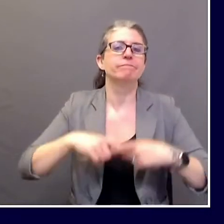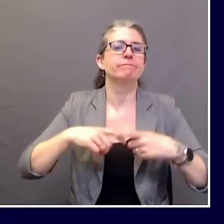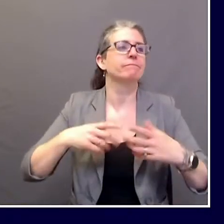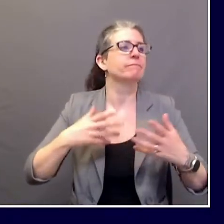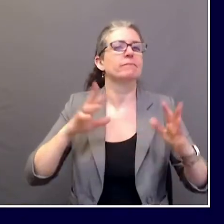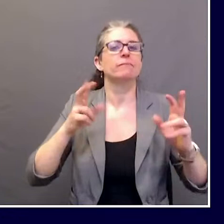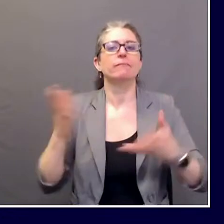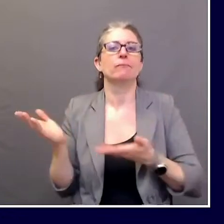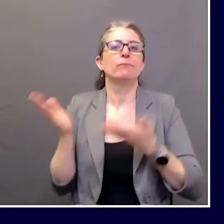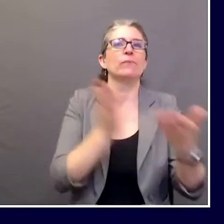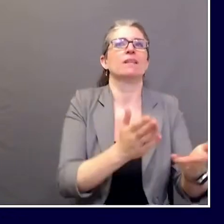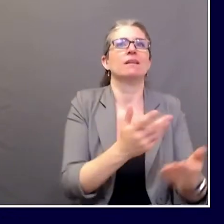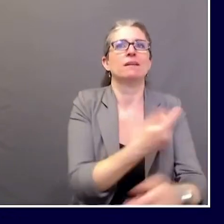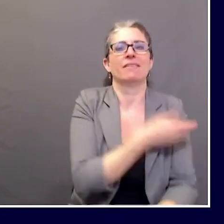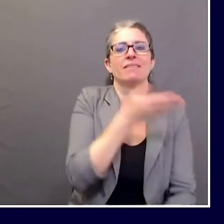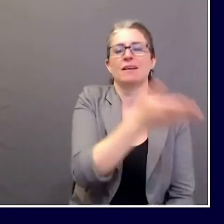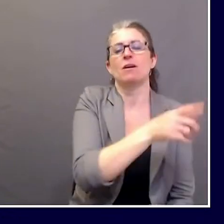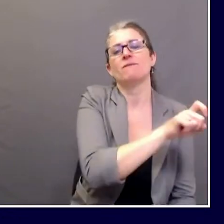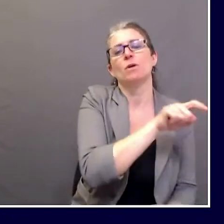anyone else.